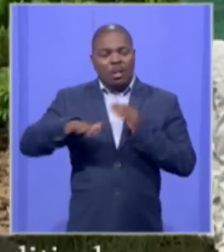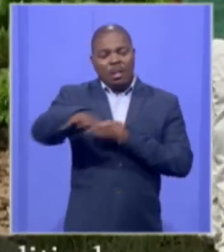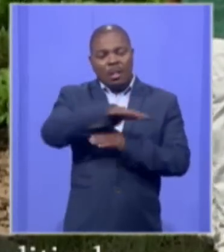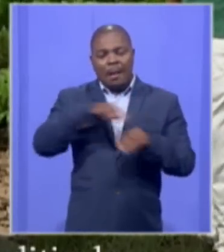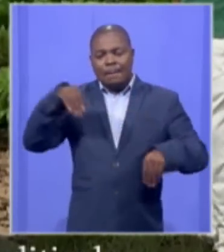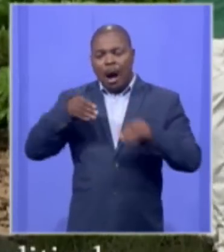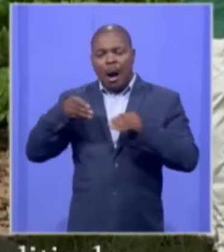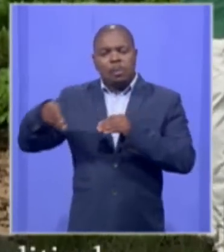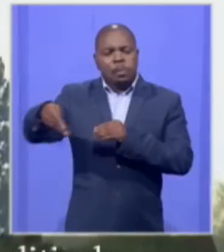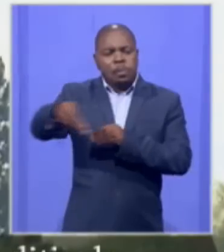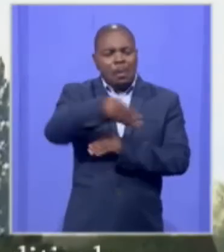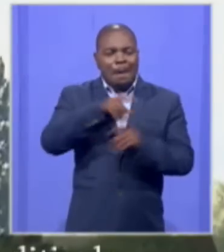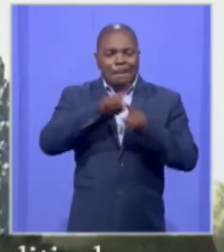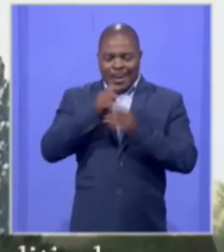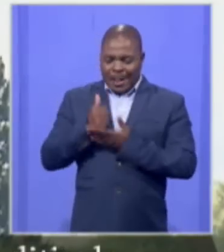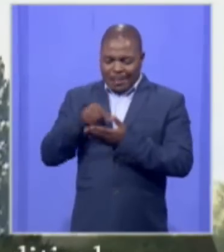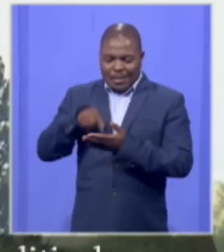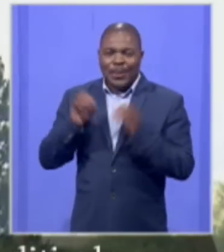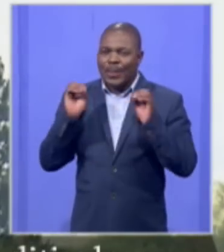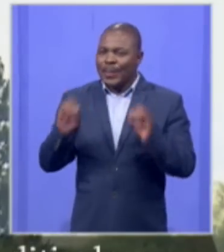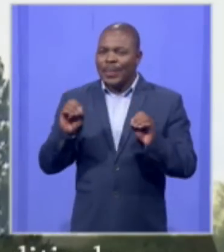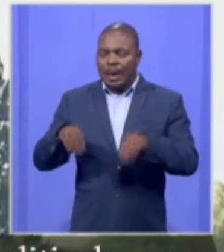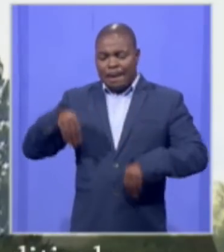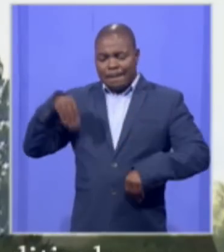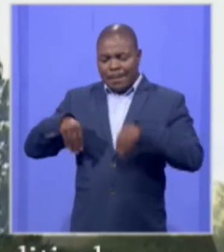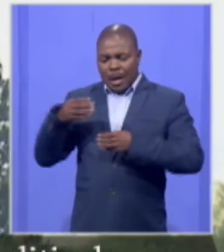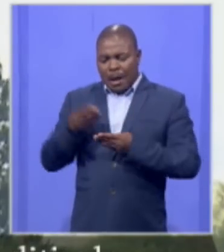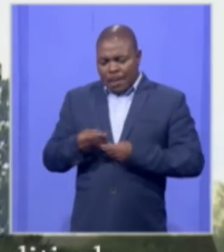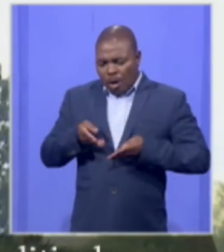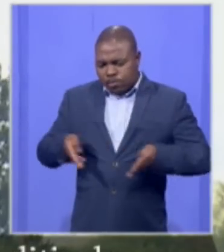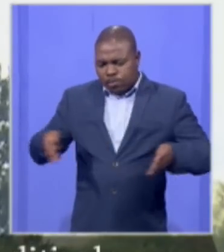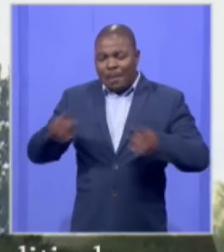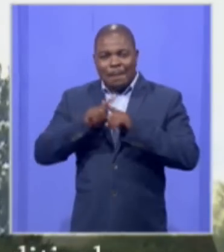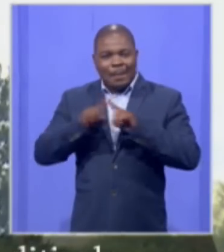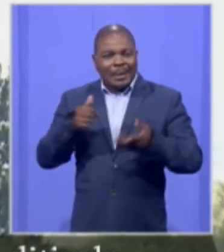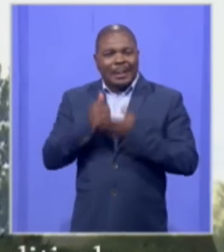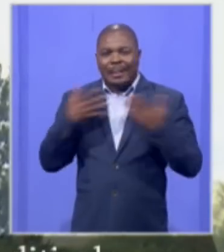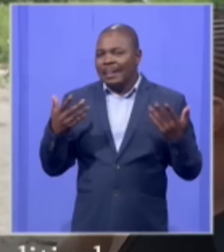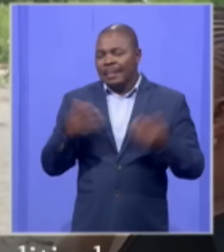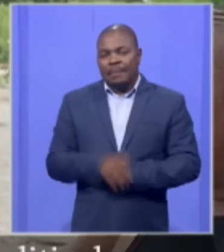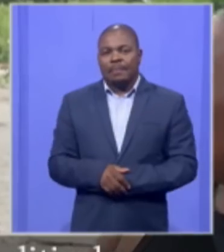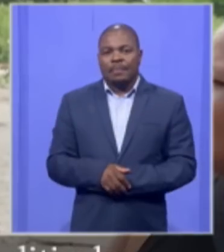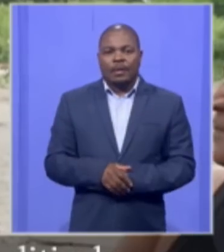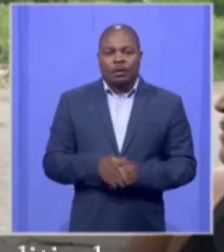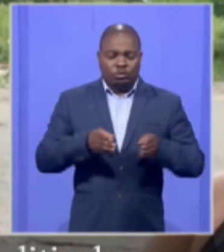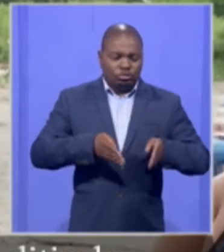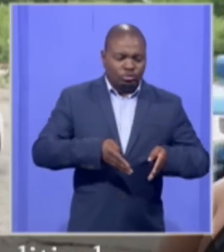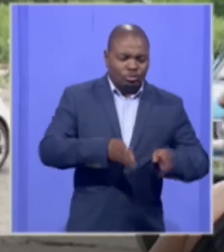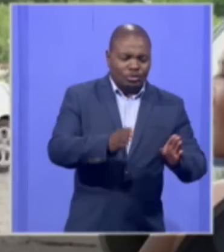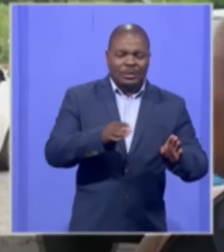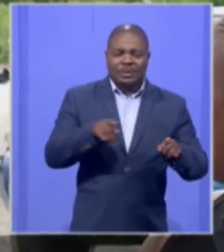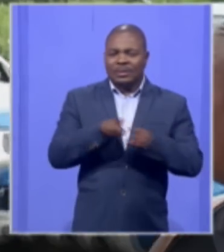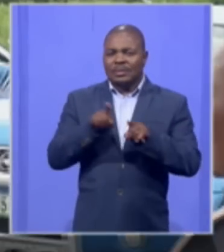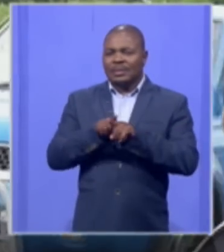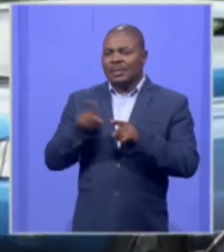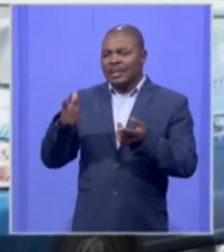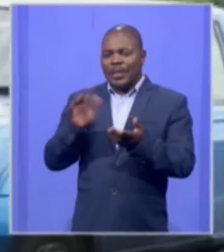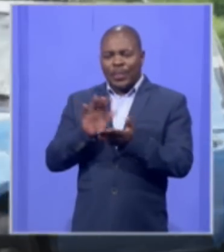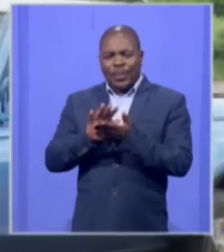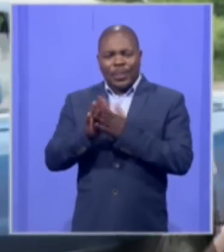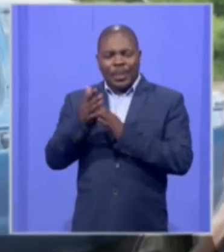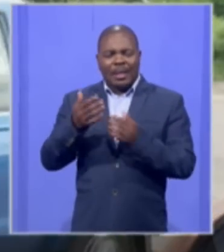mo meepong e gaufi le fa go epiwa diminerale mo lefatsheng la bona. Ditsela tsa rona di re senyetsa dikoloi ya ka ga